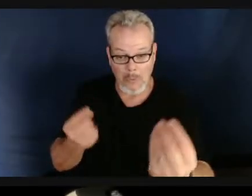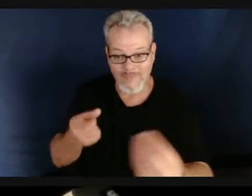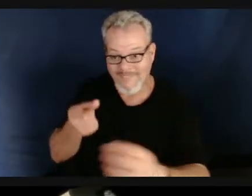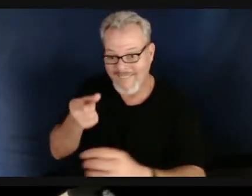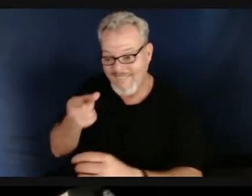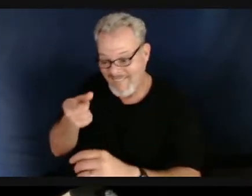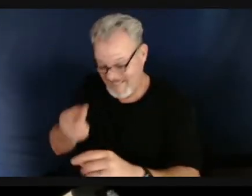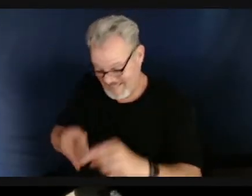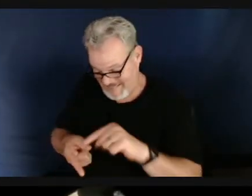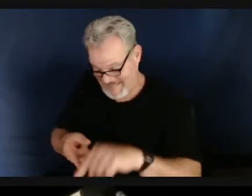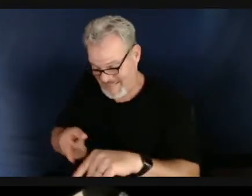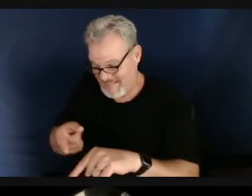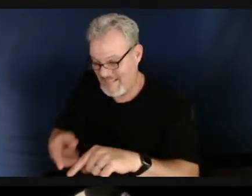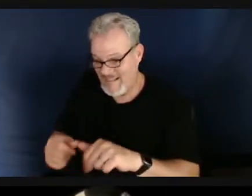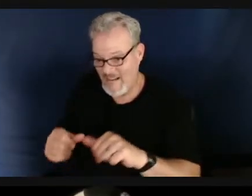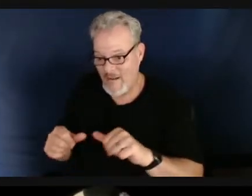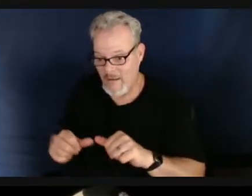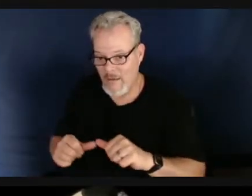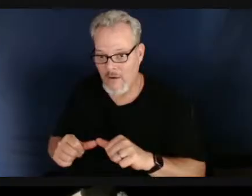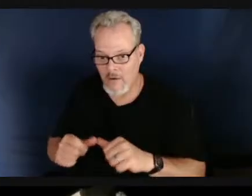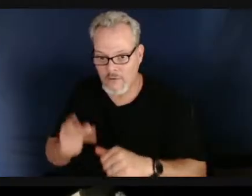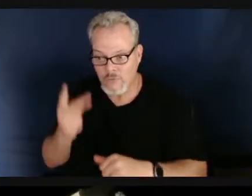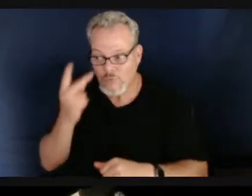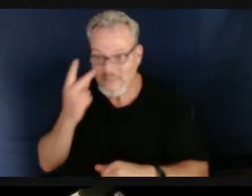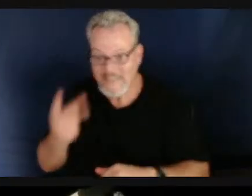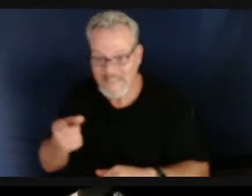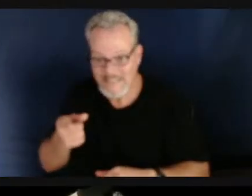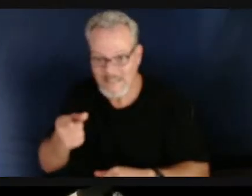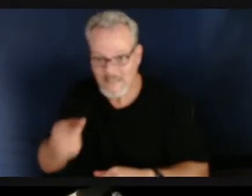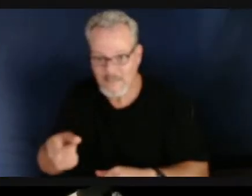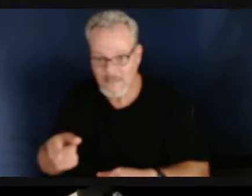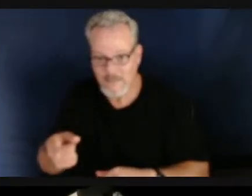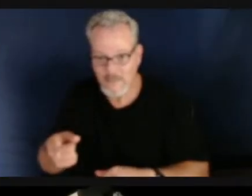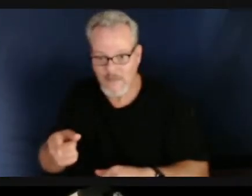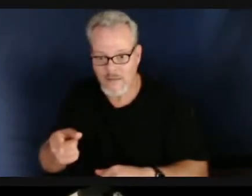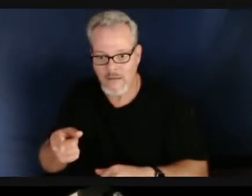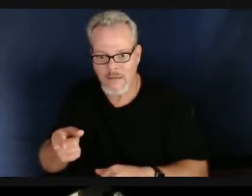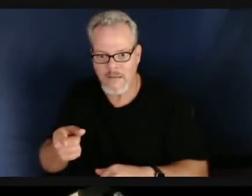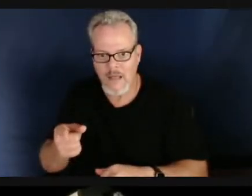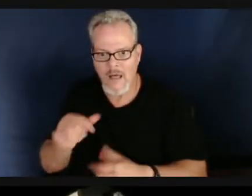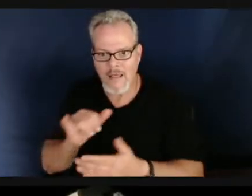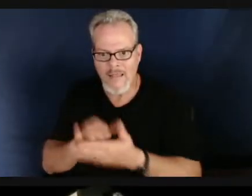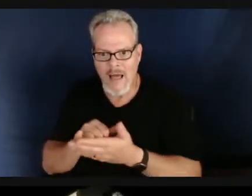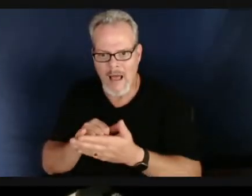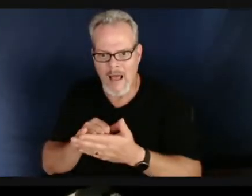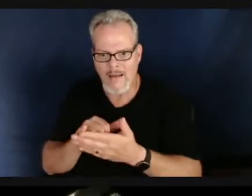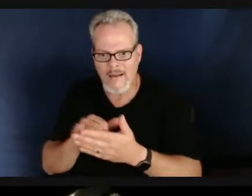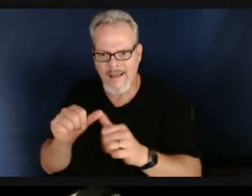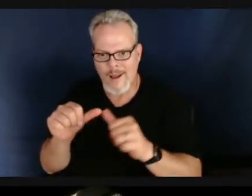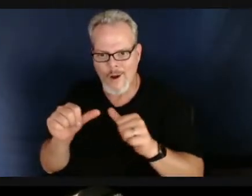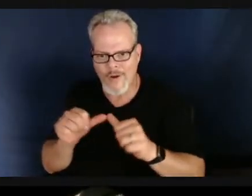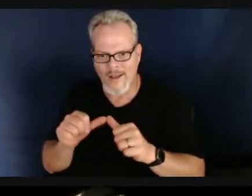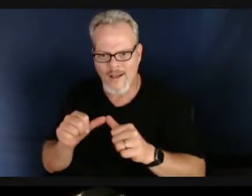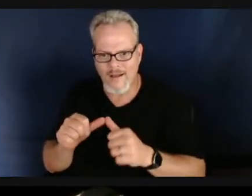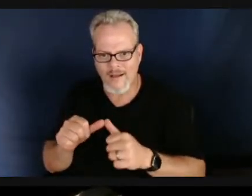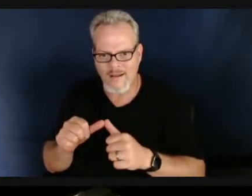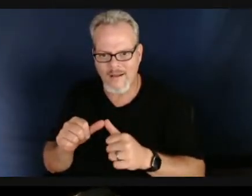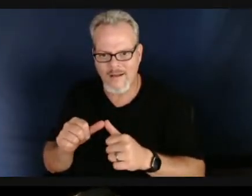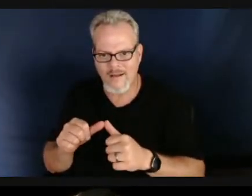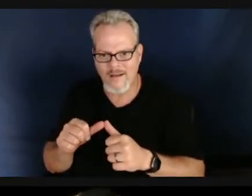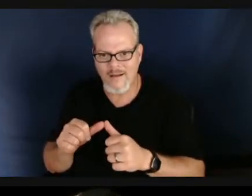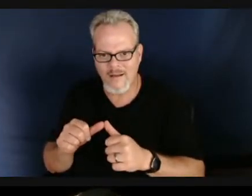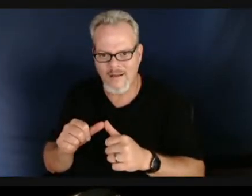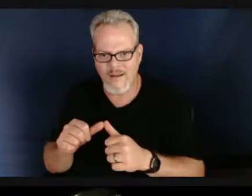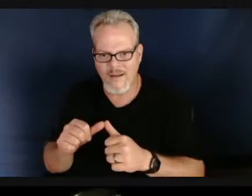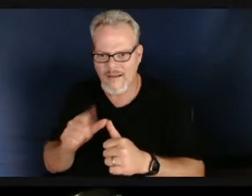here, you can see in the back there, this black spot right in there. I'll wait for my cursor to fade there. It